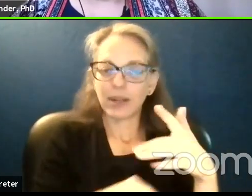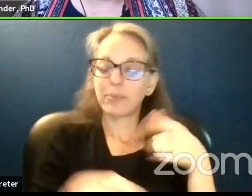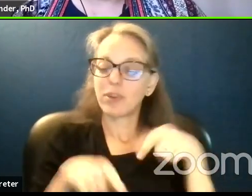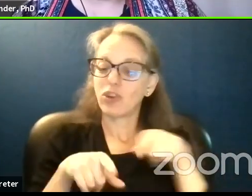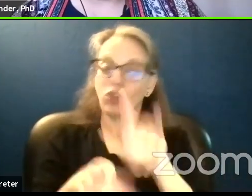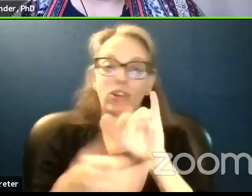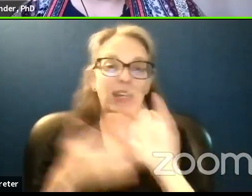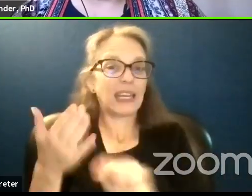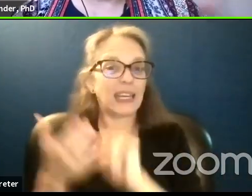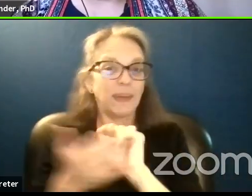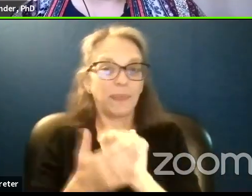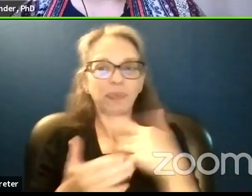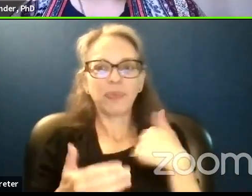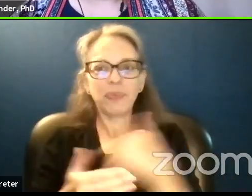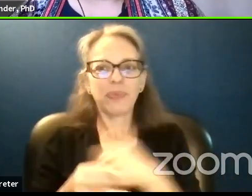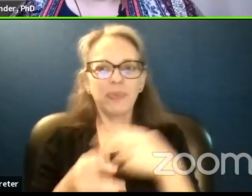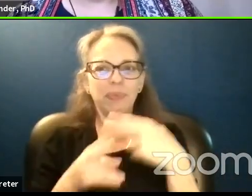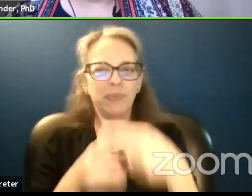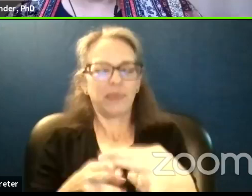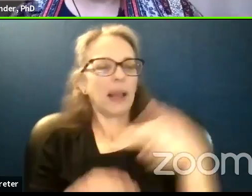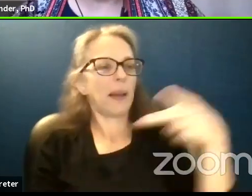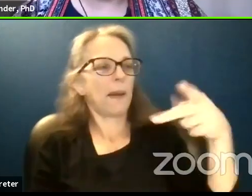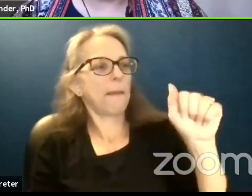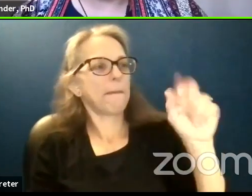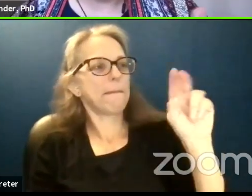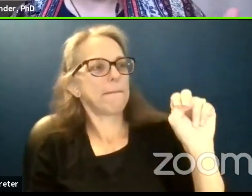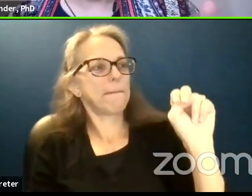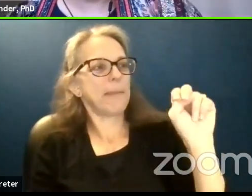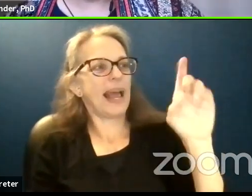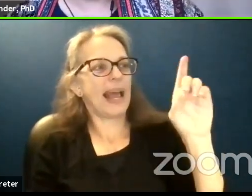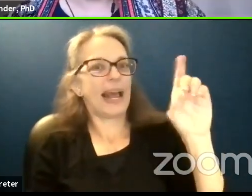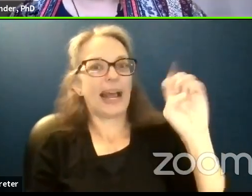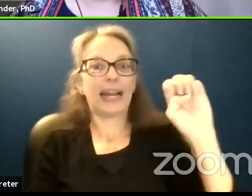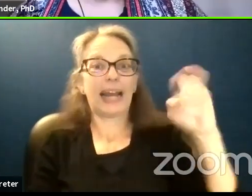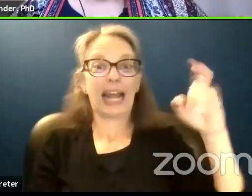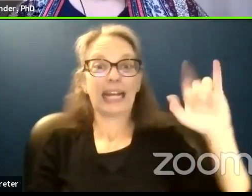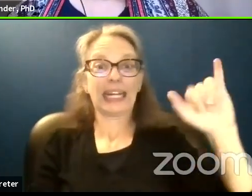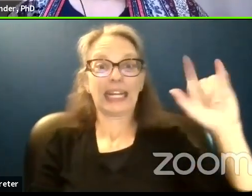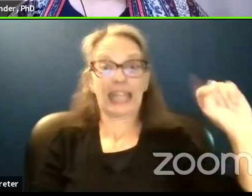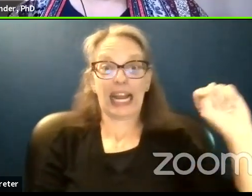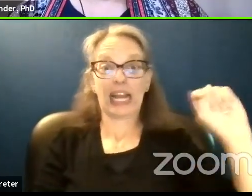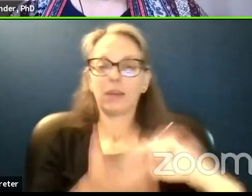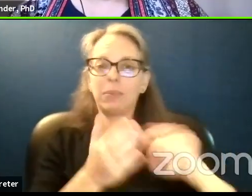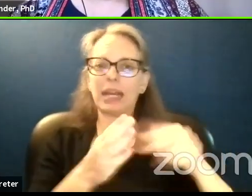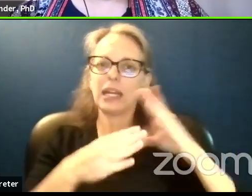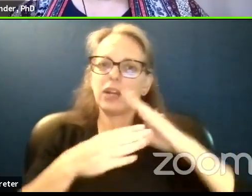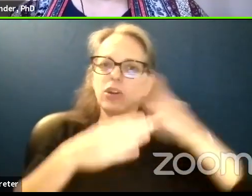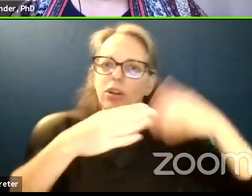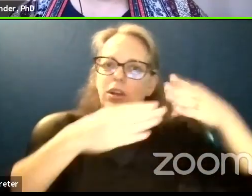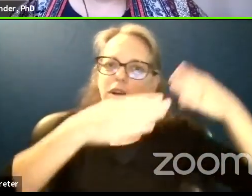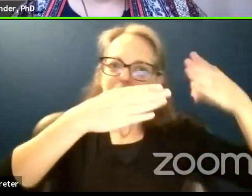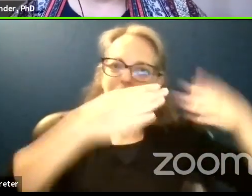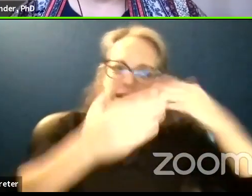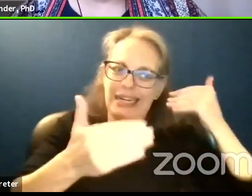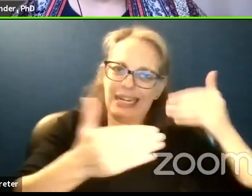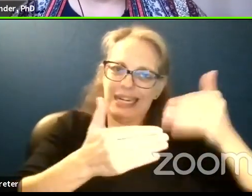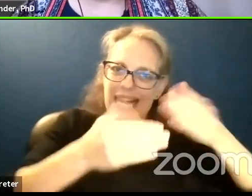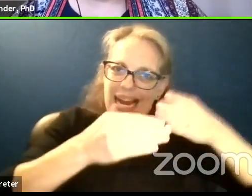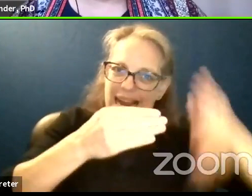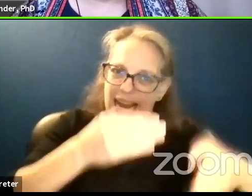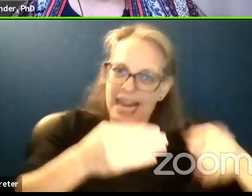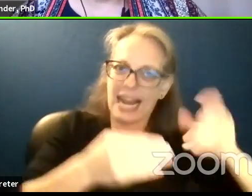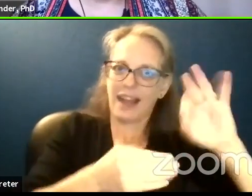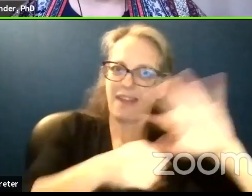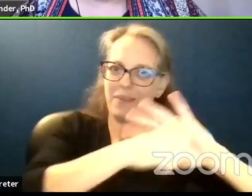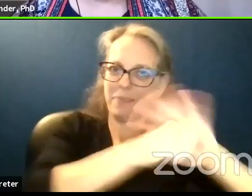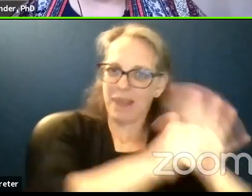time, which we're calling the pandexit, the exiting of the pandemic, we're going to have to continue wearing our masks.